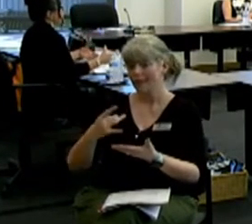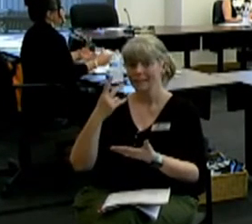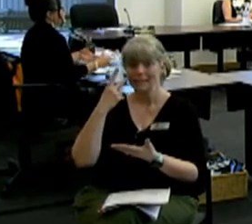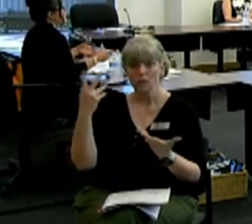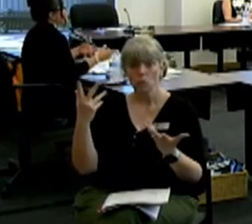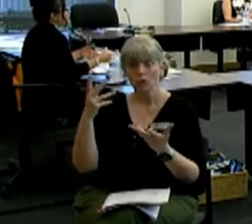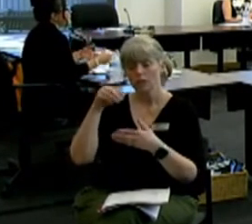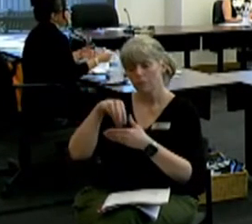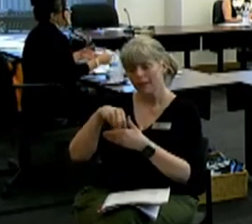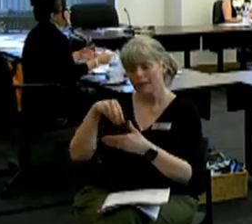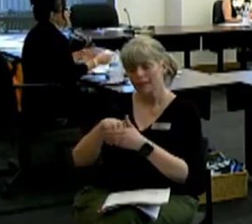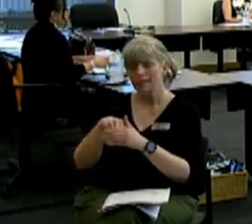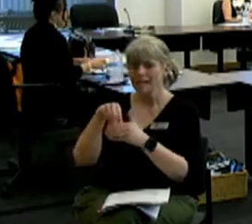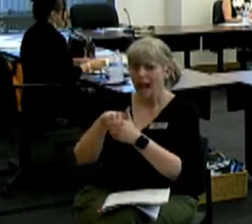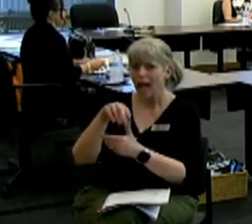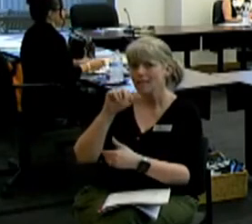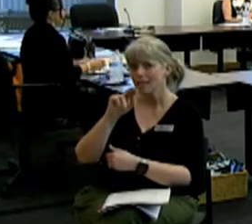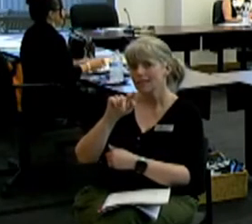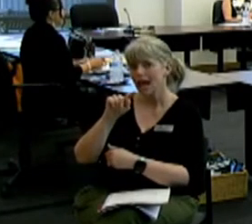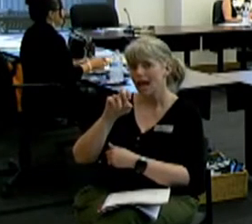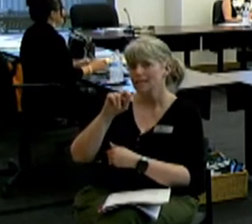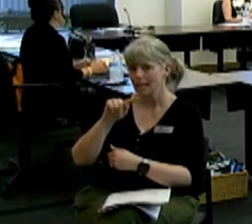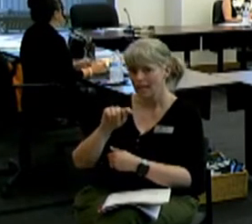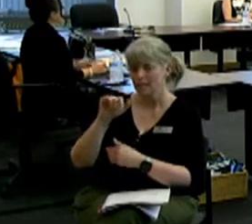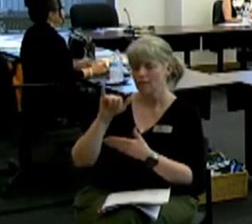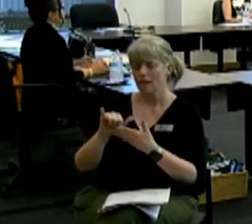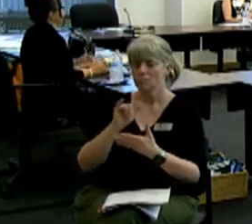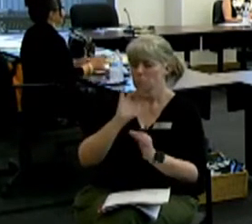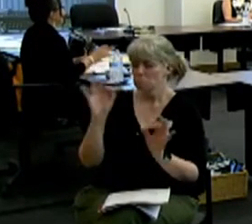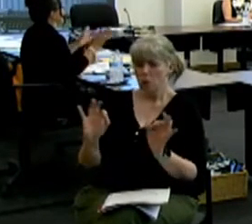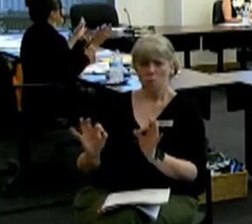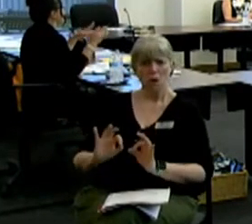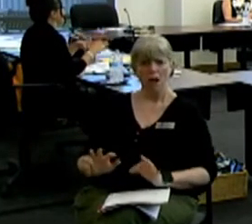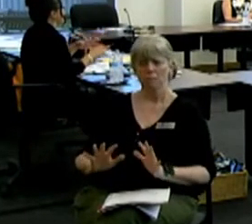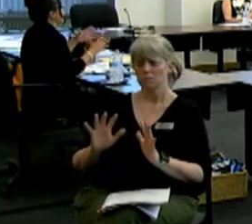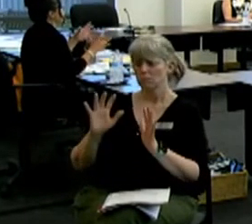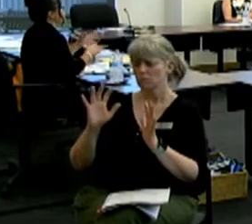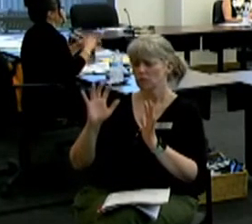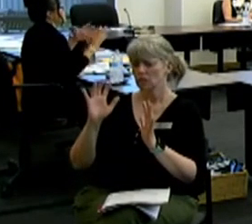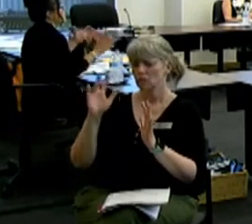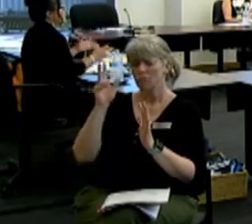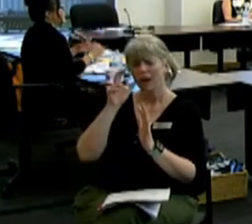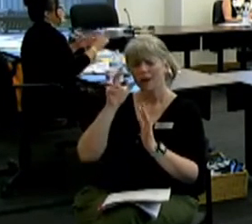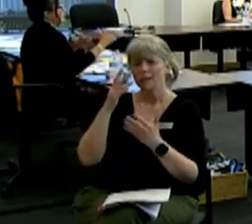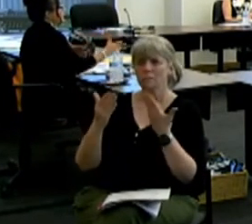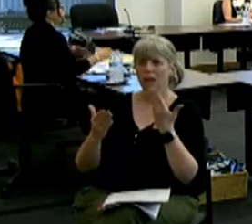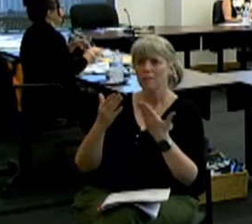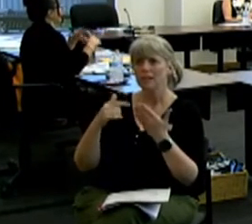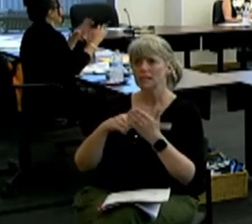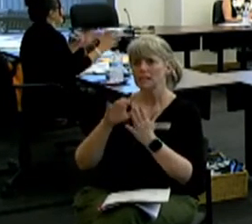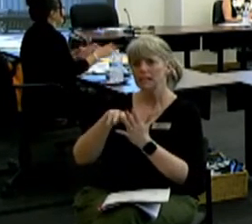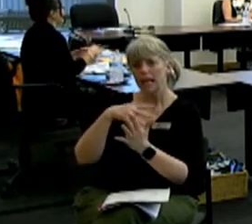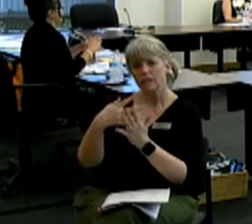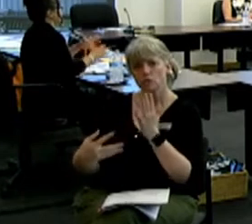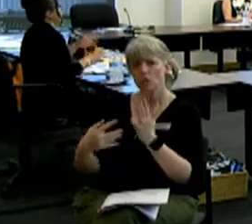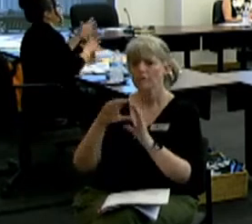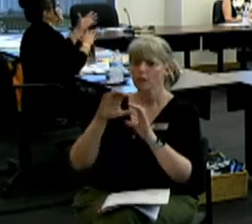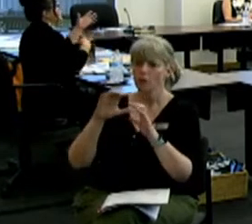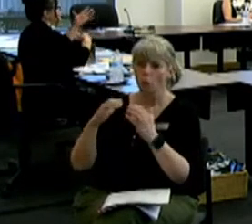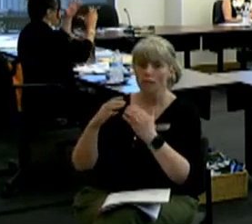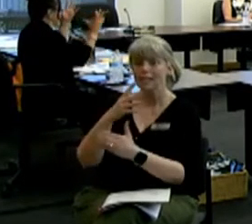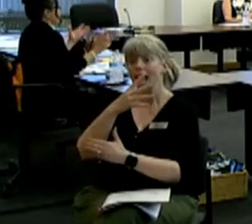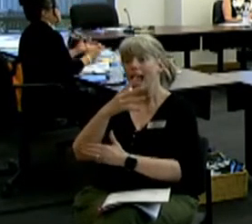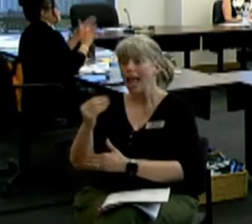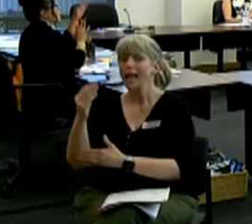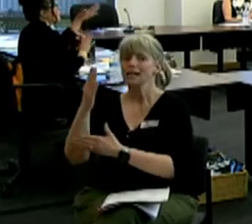is going to go inside the content of that, because like I said, and there's no problem. What I heard is if there were maybe the schedules of the courses